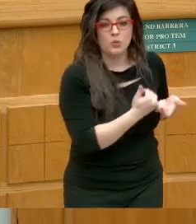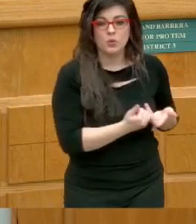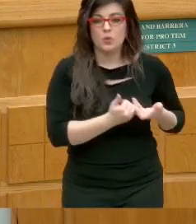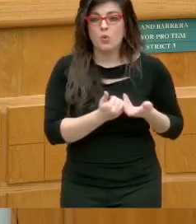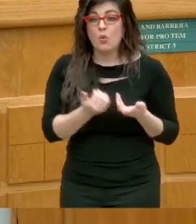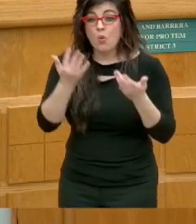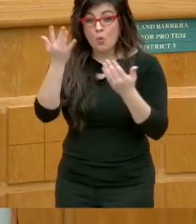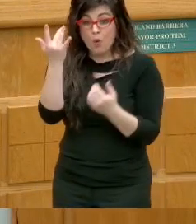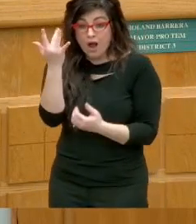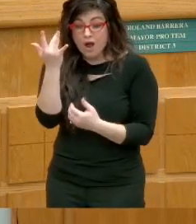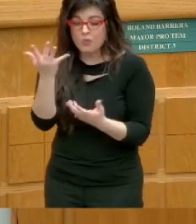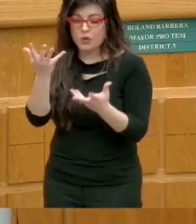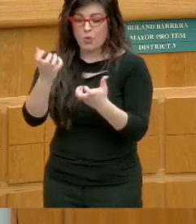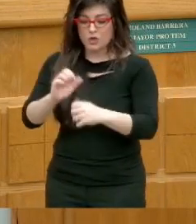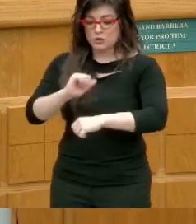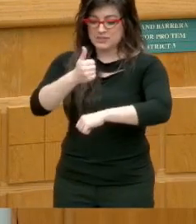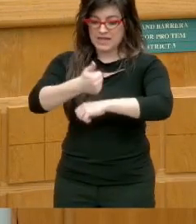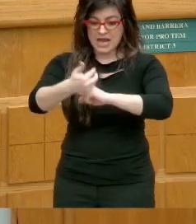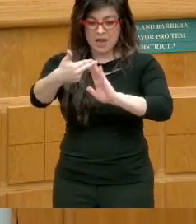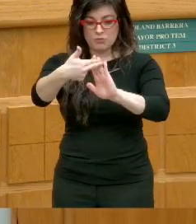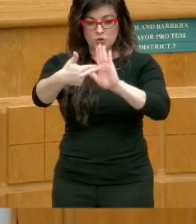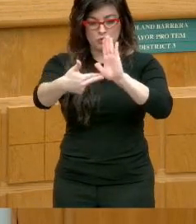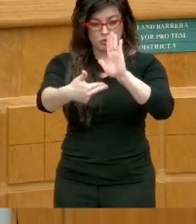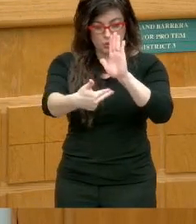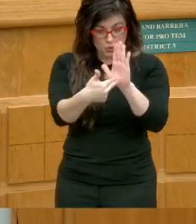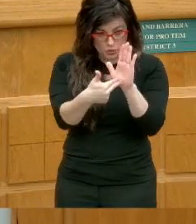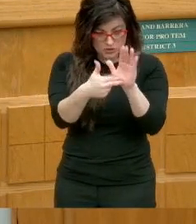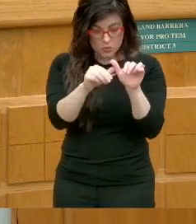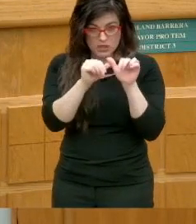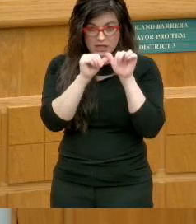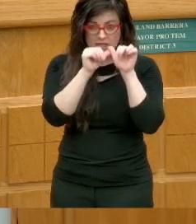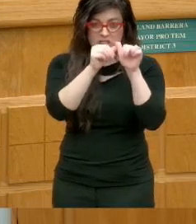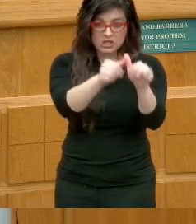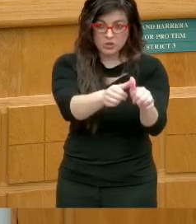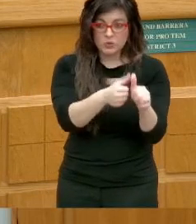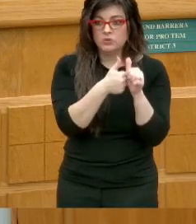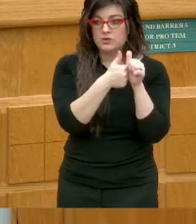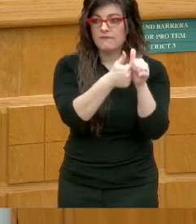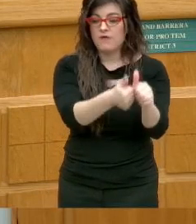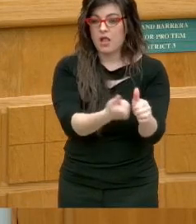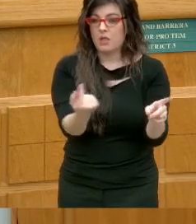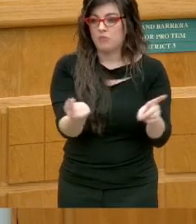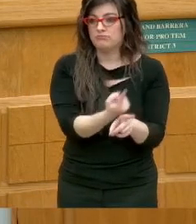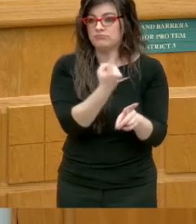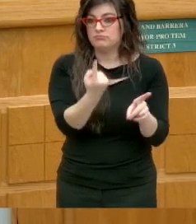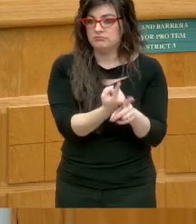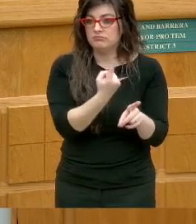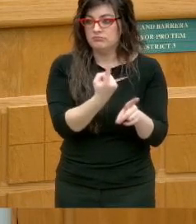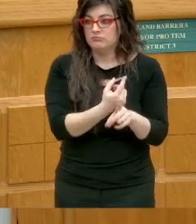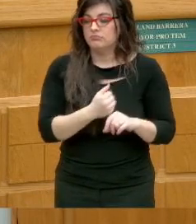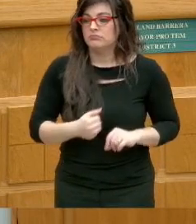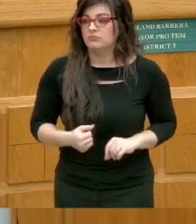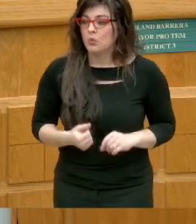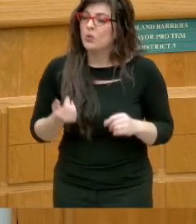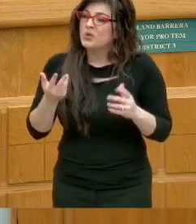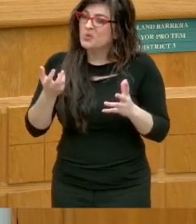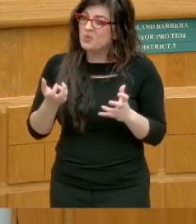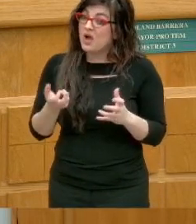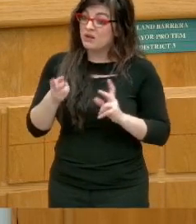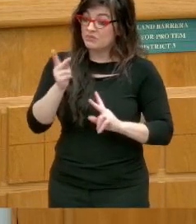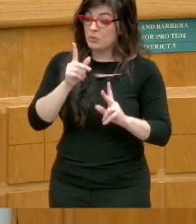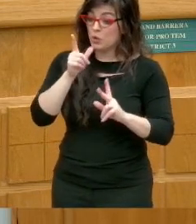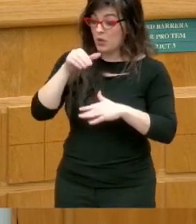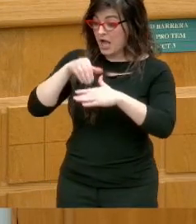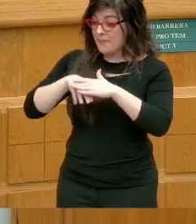create a consistent set of rules and guidelines that can be, easy for those visitors to